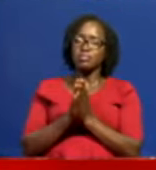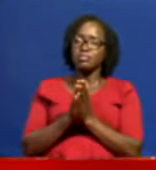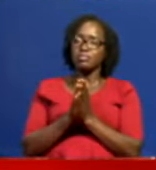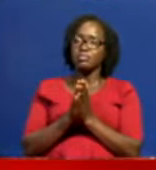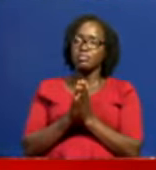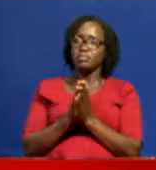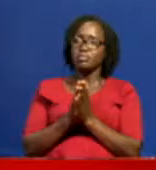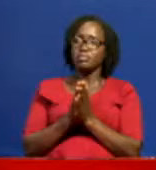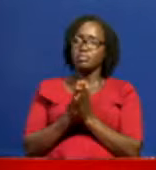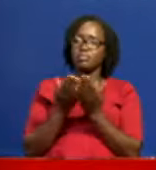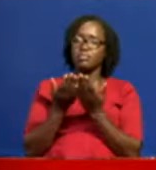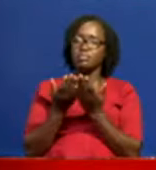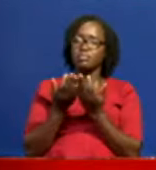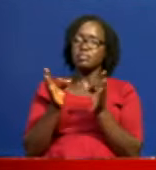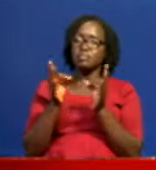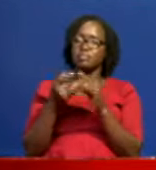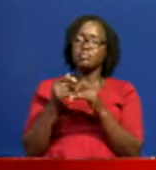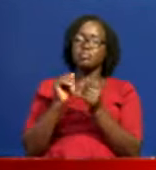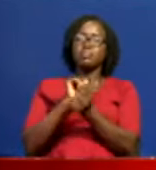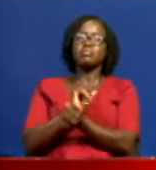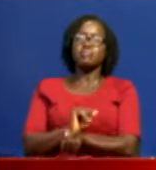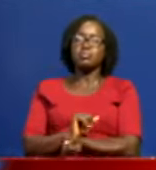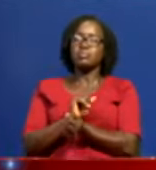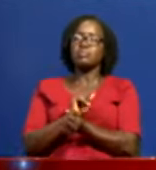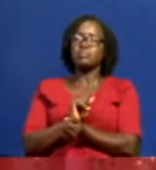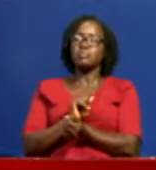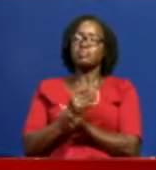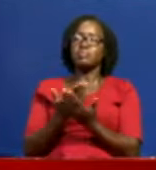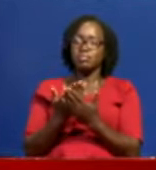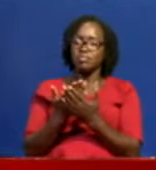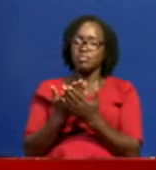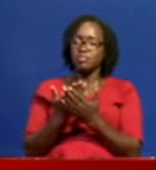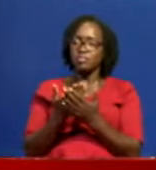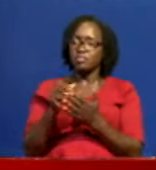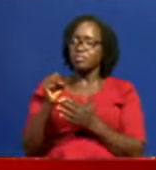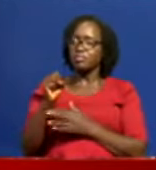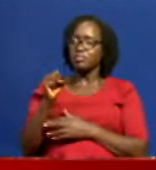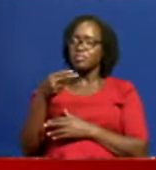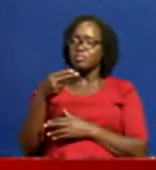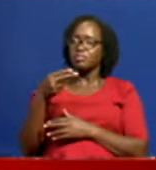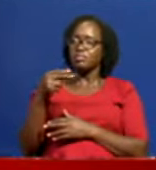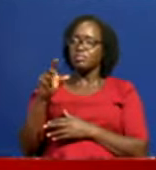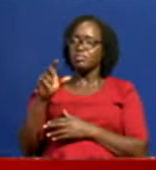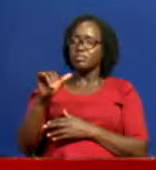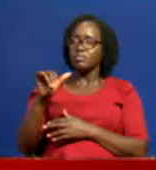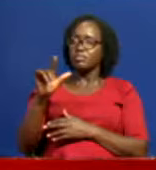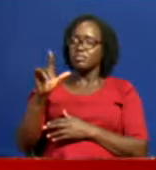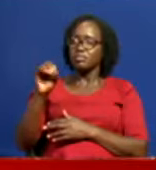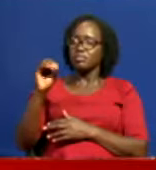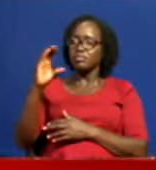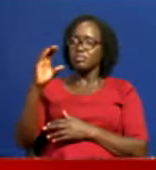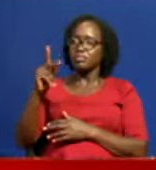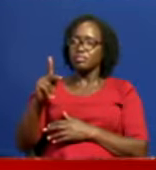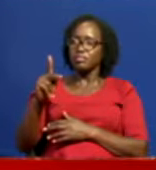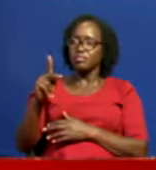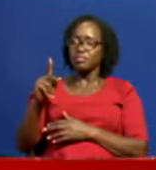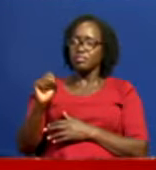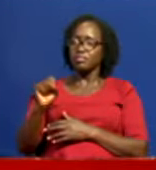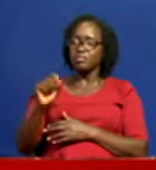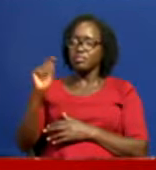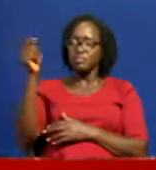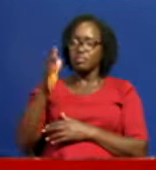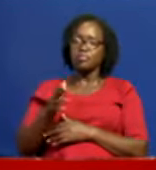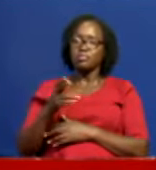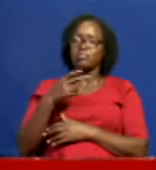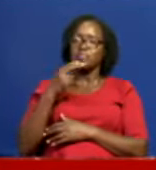business, freed from the bondage of Shylocks and predatory lenders. Kenyans who would otherwise not